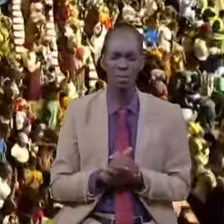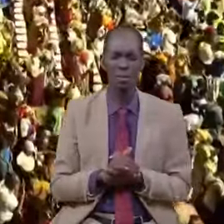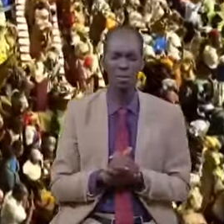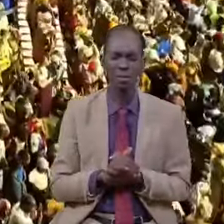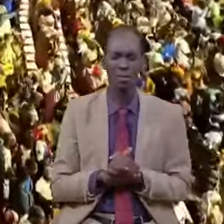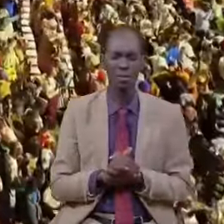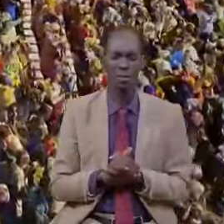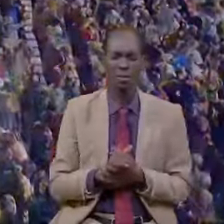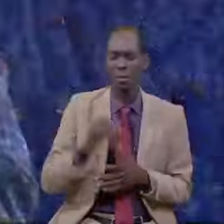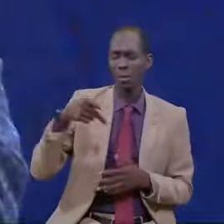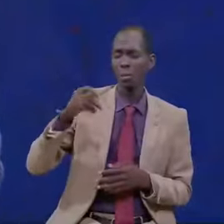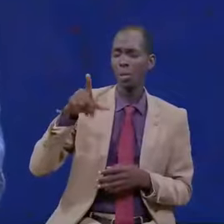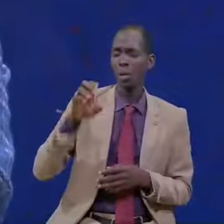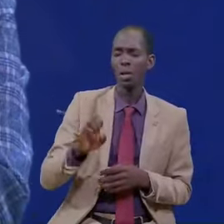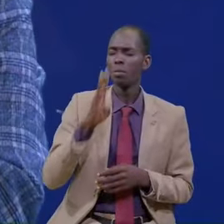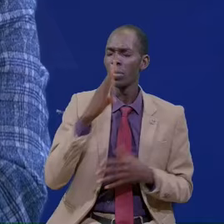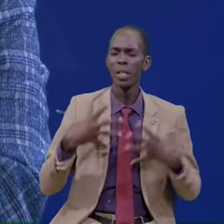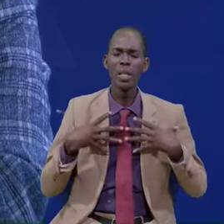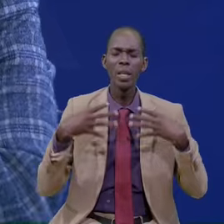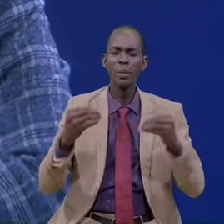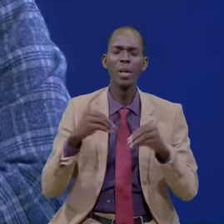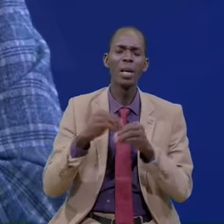Jesus be healed in